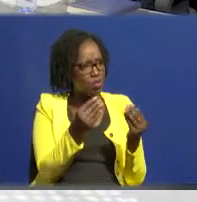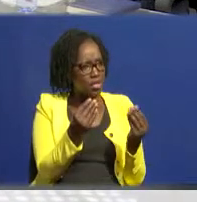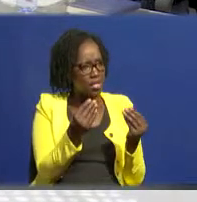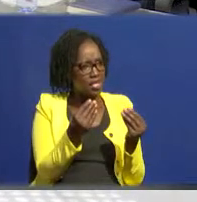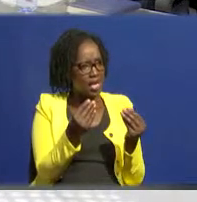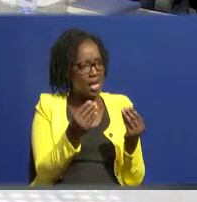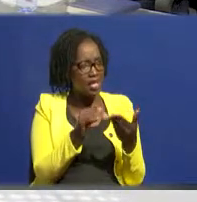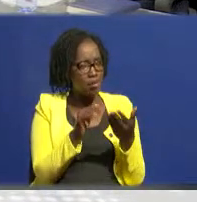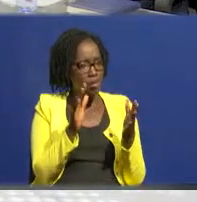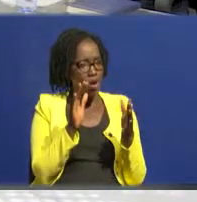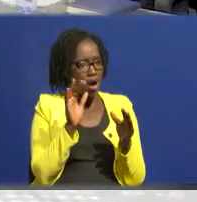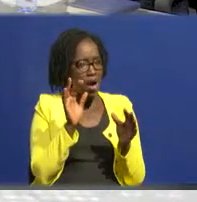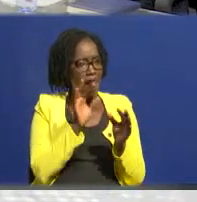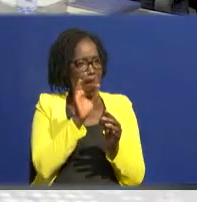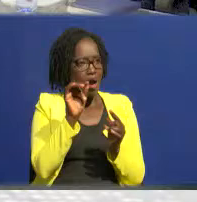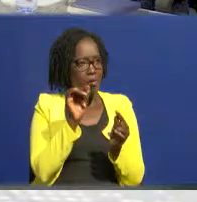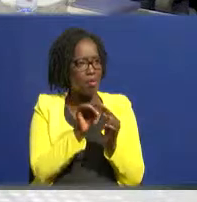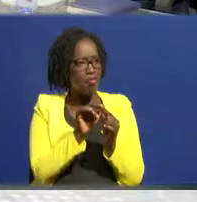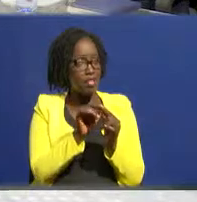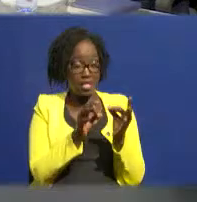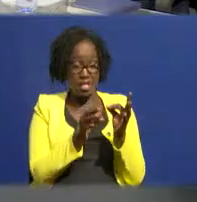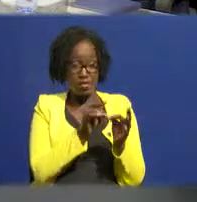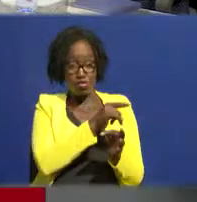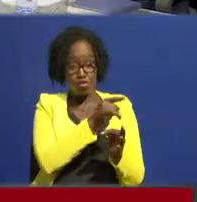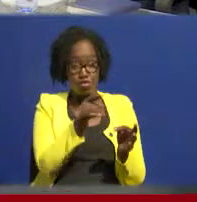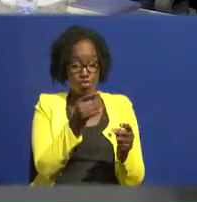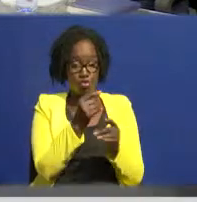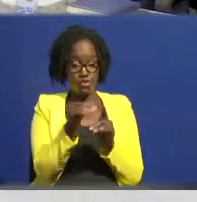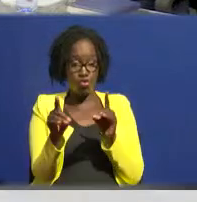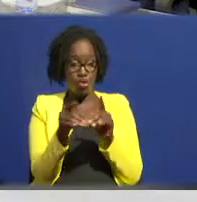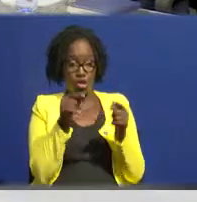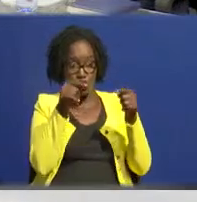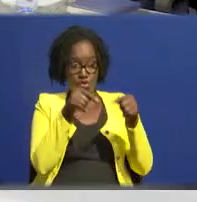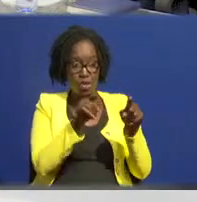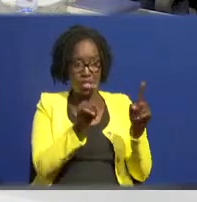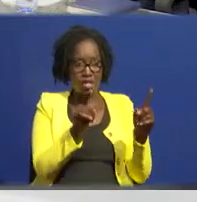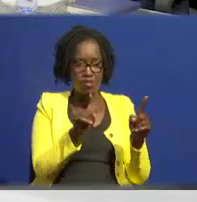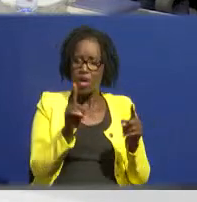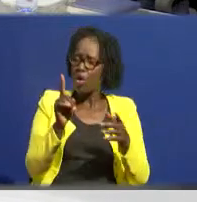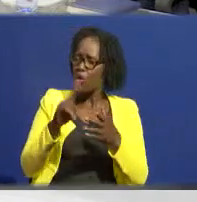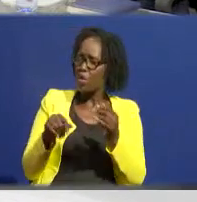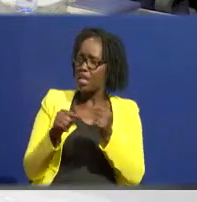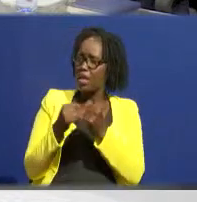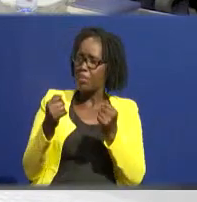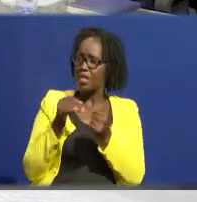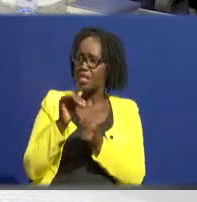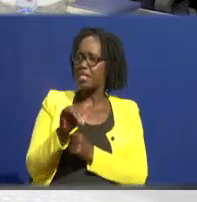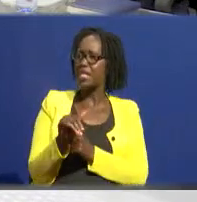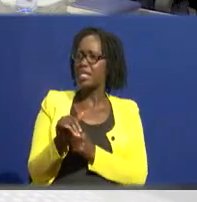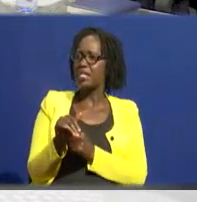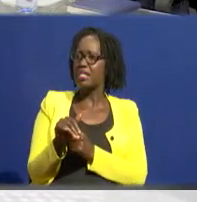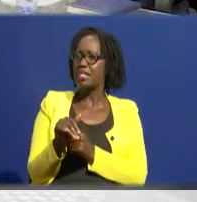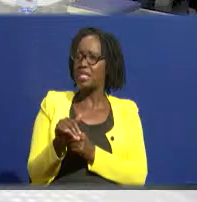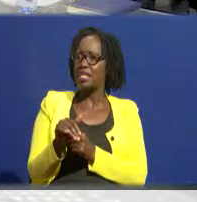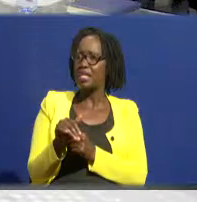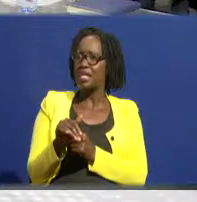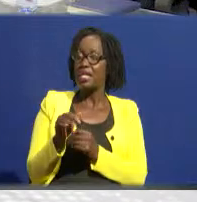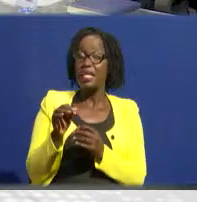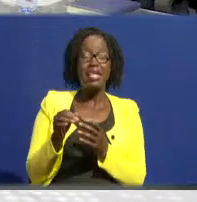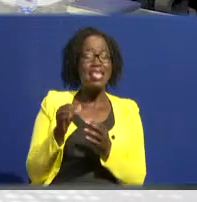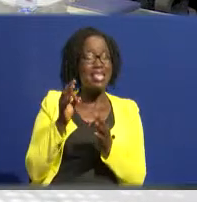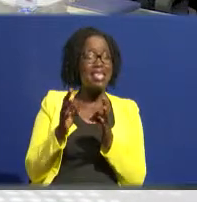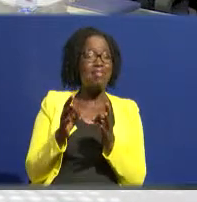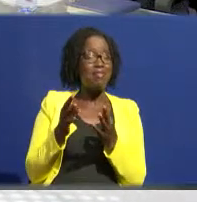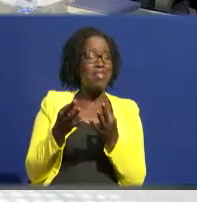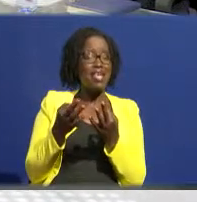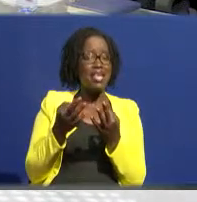and more effective if you guys mm-hmm. do it as yourselves. What happens uh-huh. is that unless the students open up